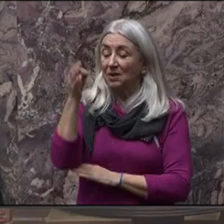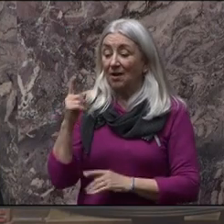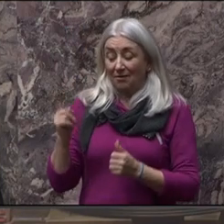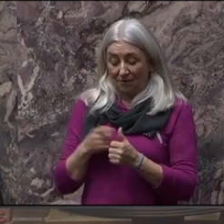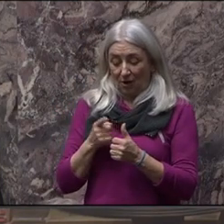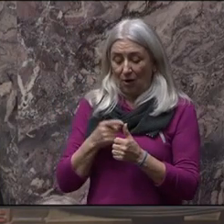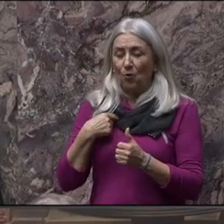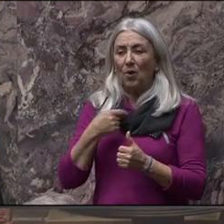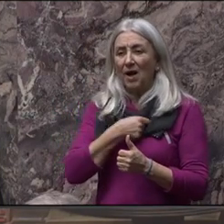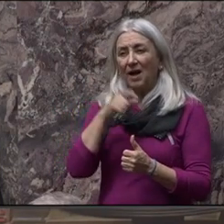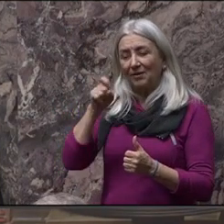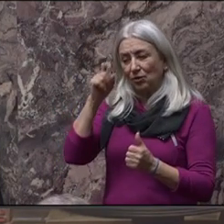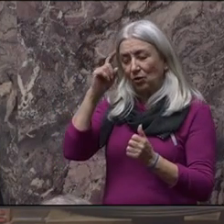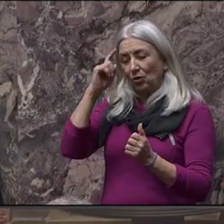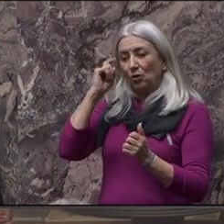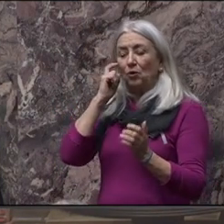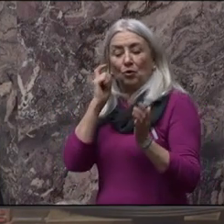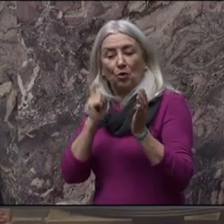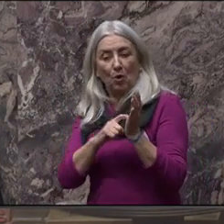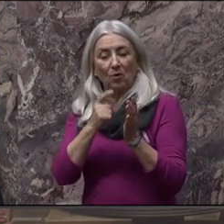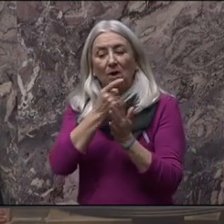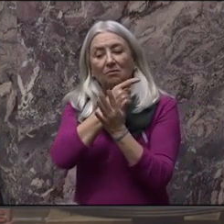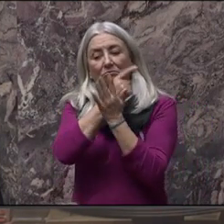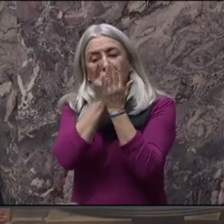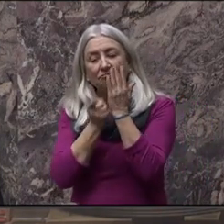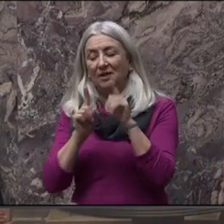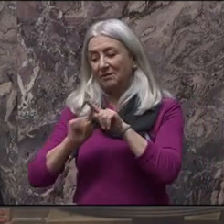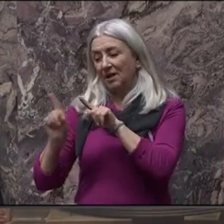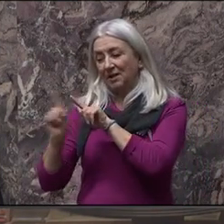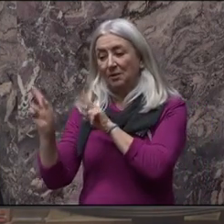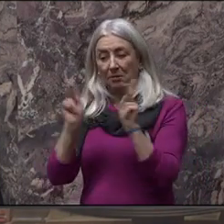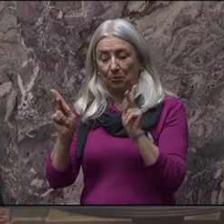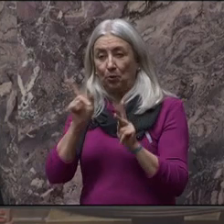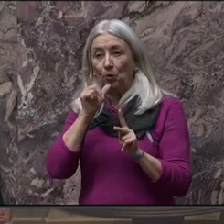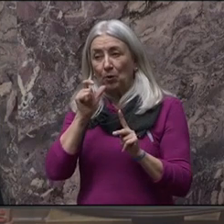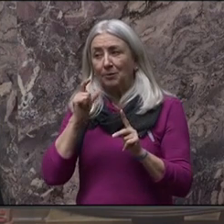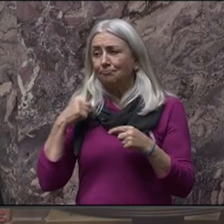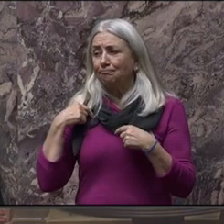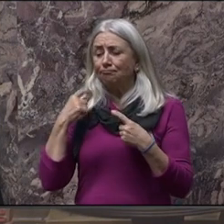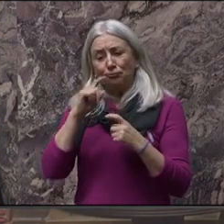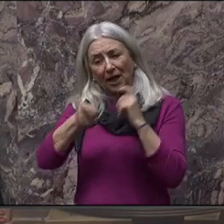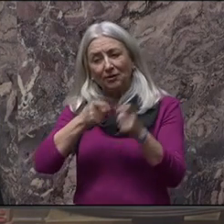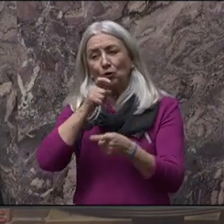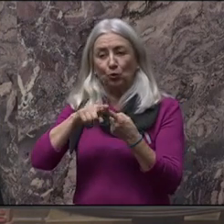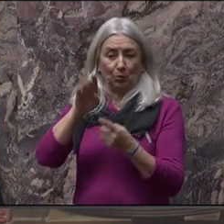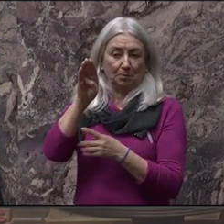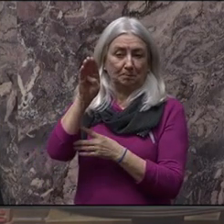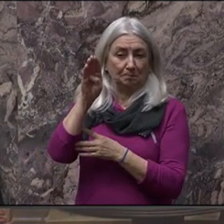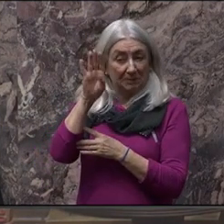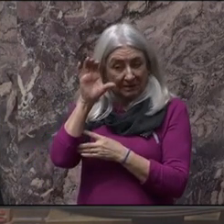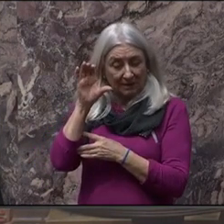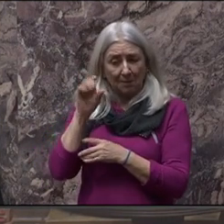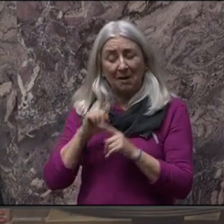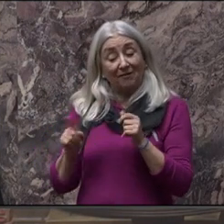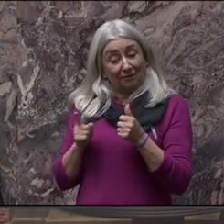As we remember British Columbians, let me begin by speaking to the recent tragedy in Quebec